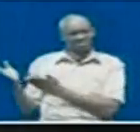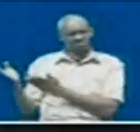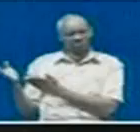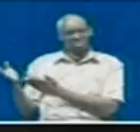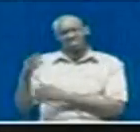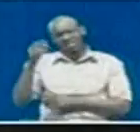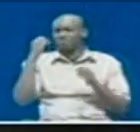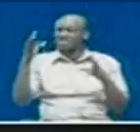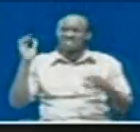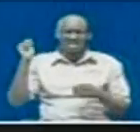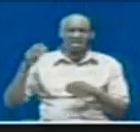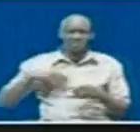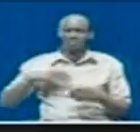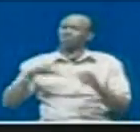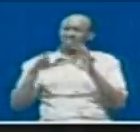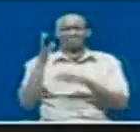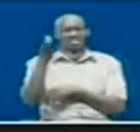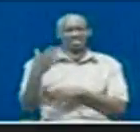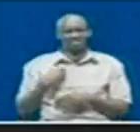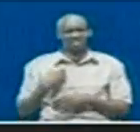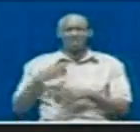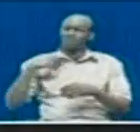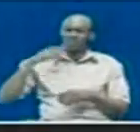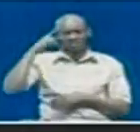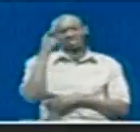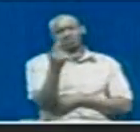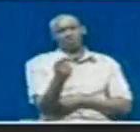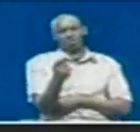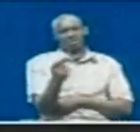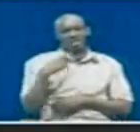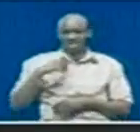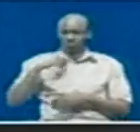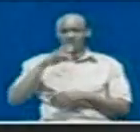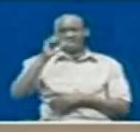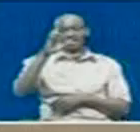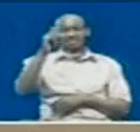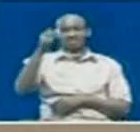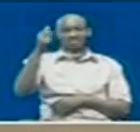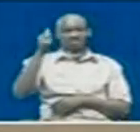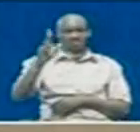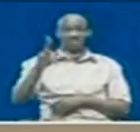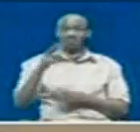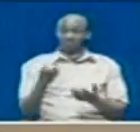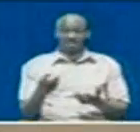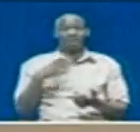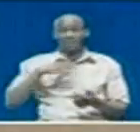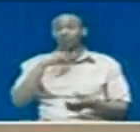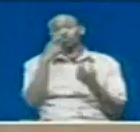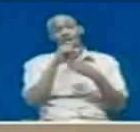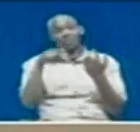experience a lot of Kenyan women go through in the Middle East would be lesson enough for women like Esther, but people talk